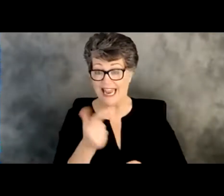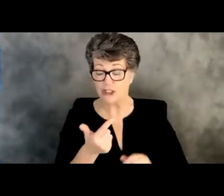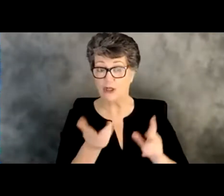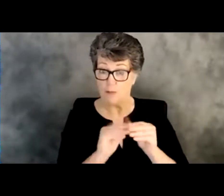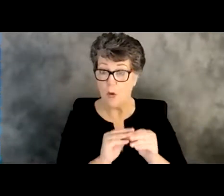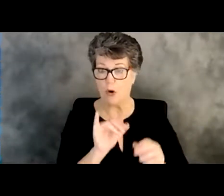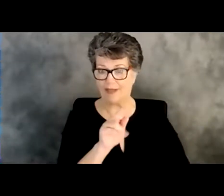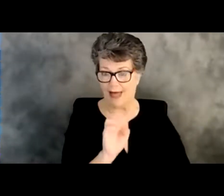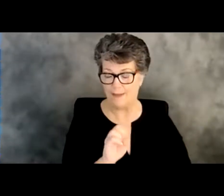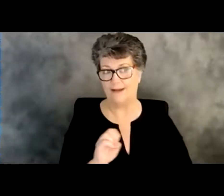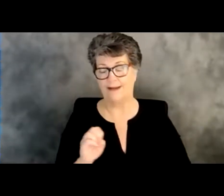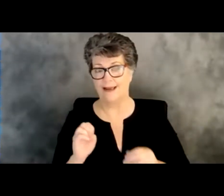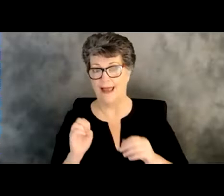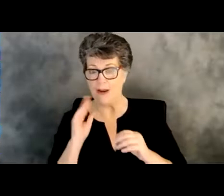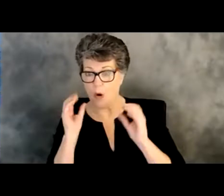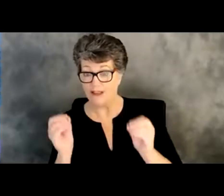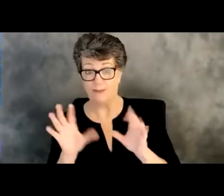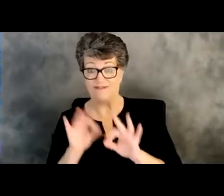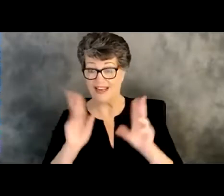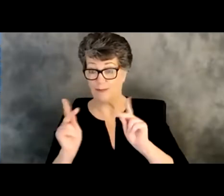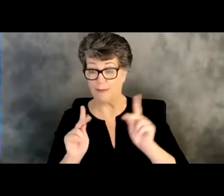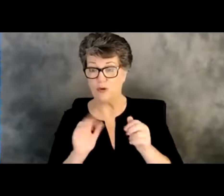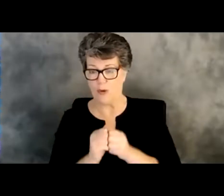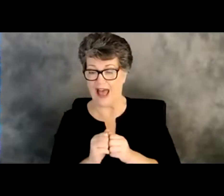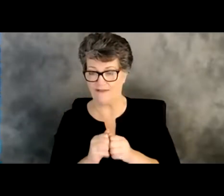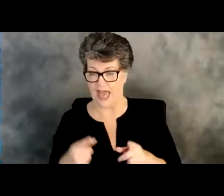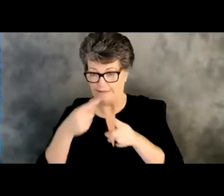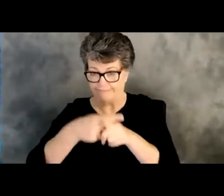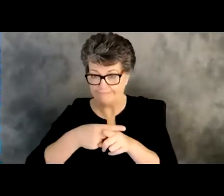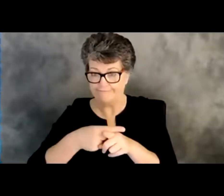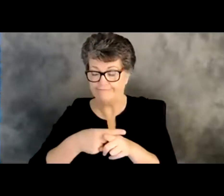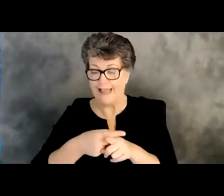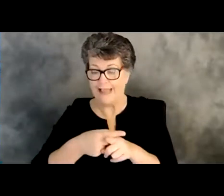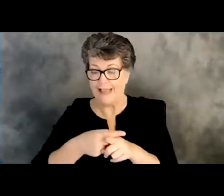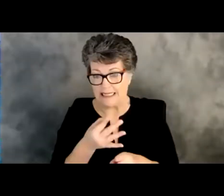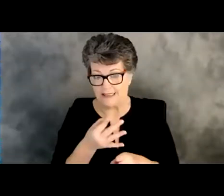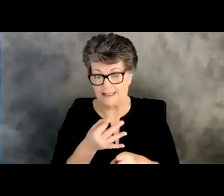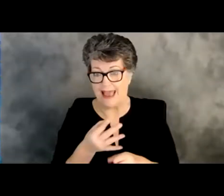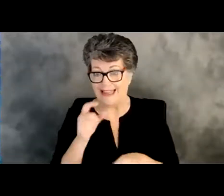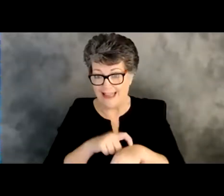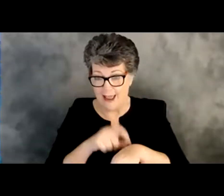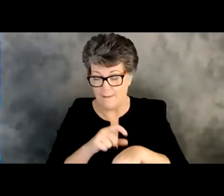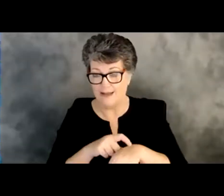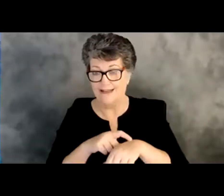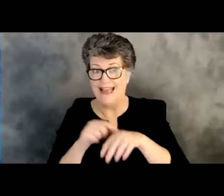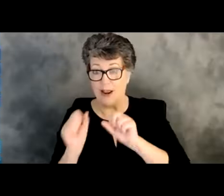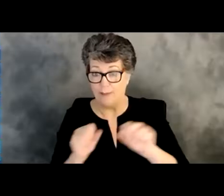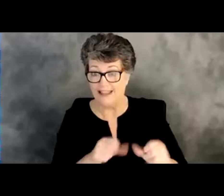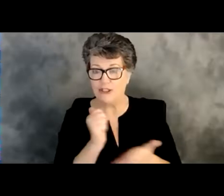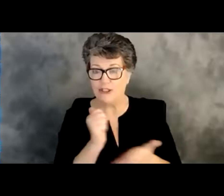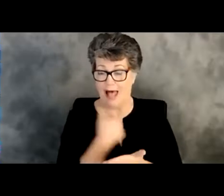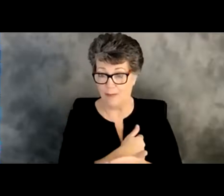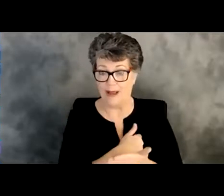and behavioral health, but finding the folks who have that intersectional expertise and time and capacity to help us